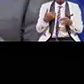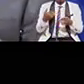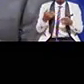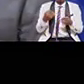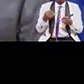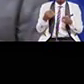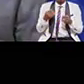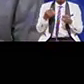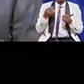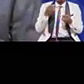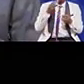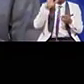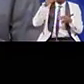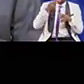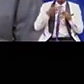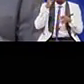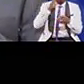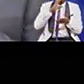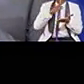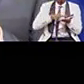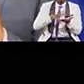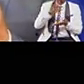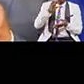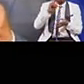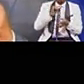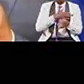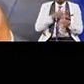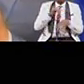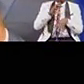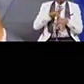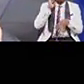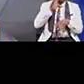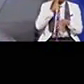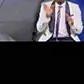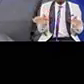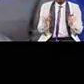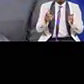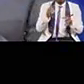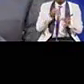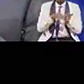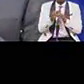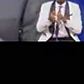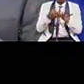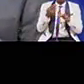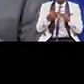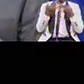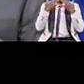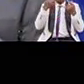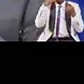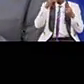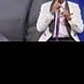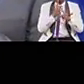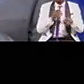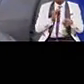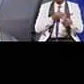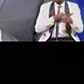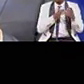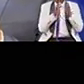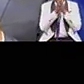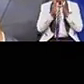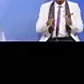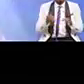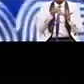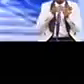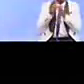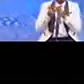name will be glorified and the church will be edified. Thank you for having answered our prayers. In Jesus' name we are